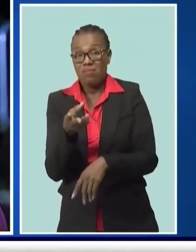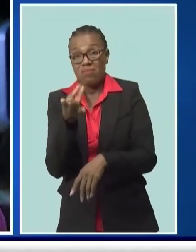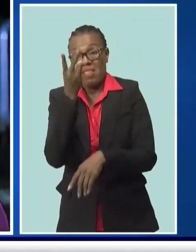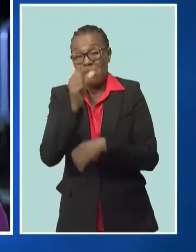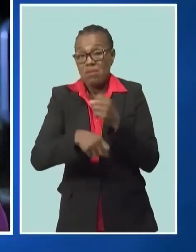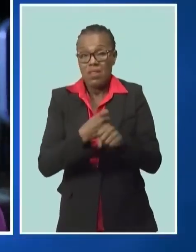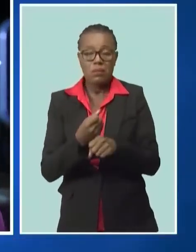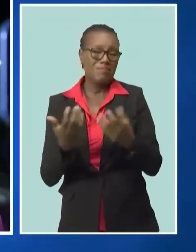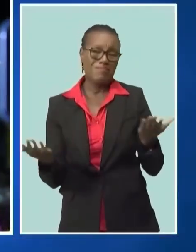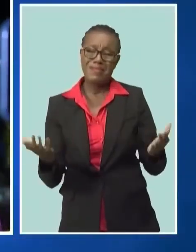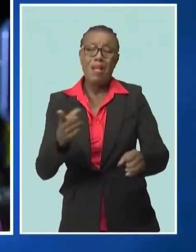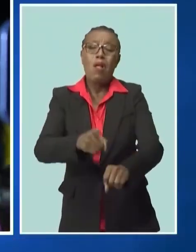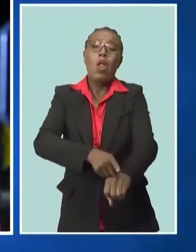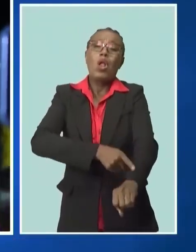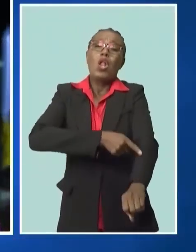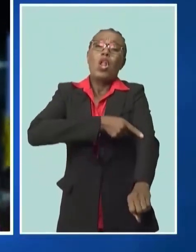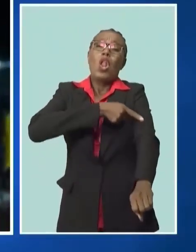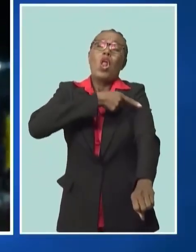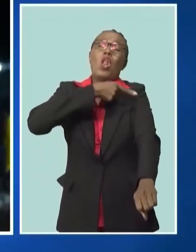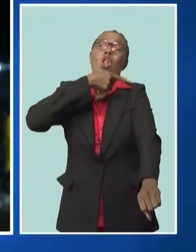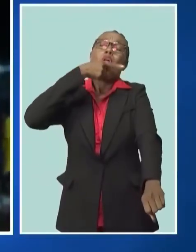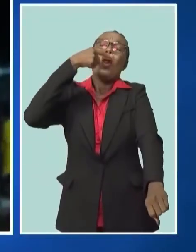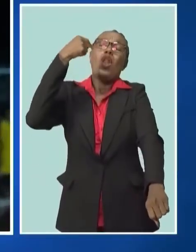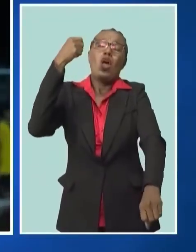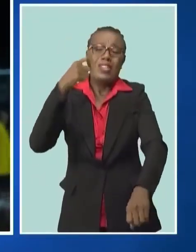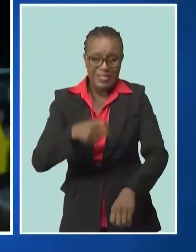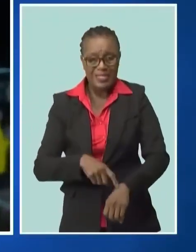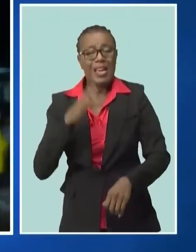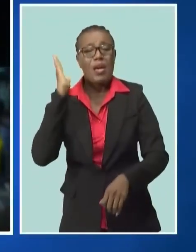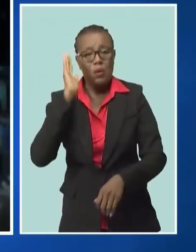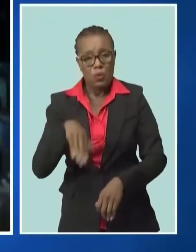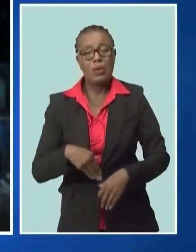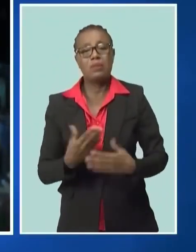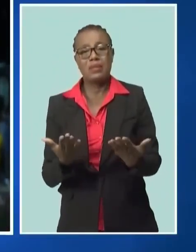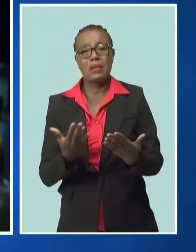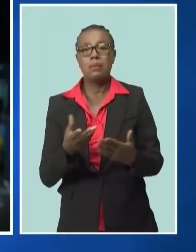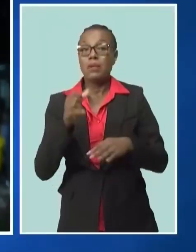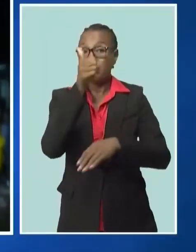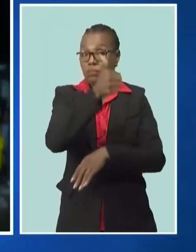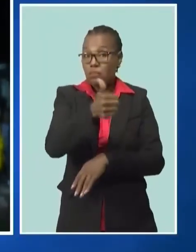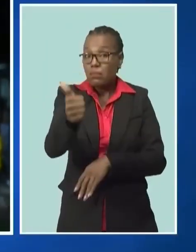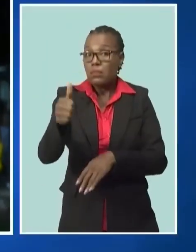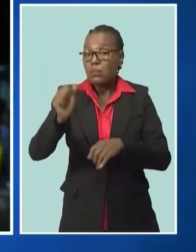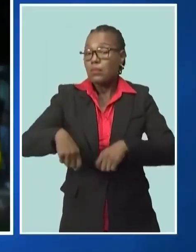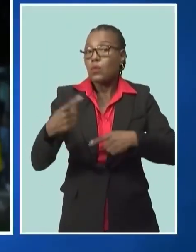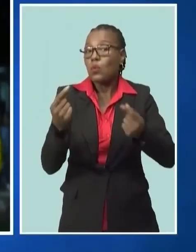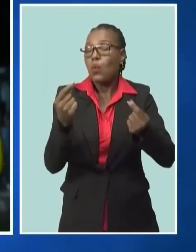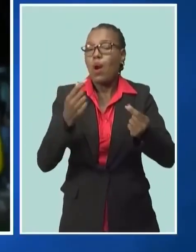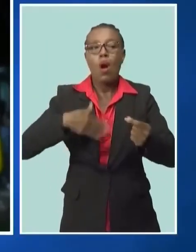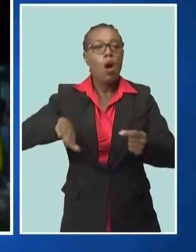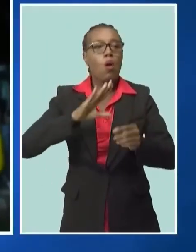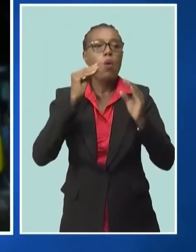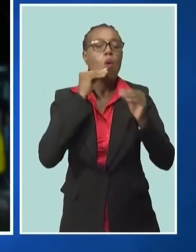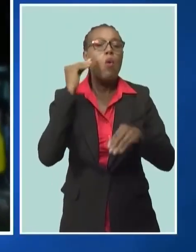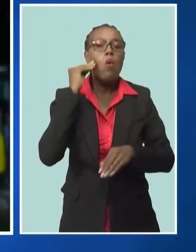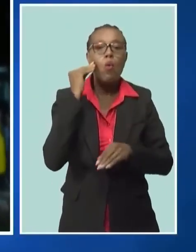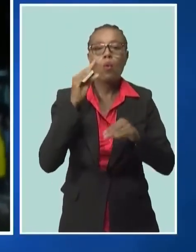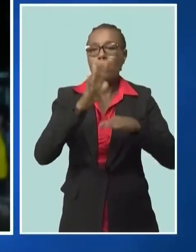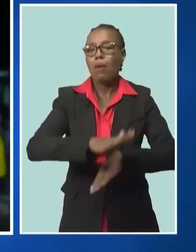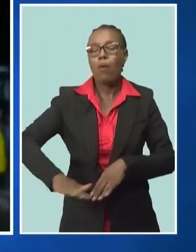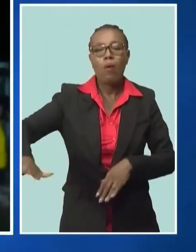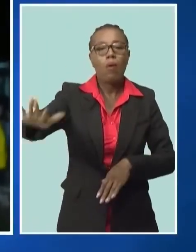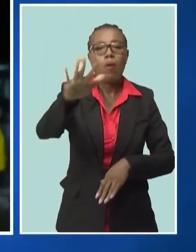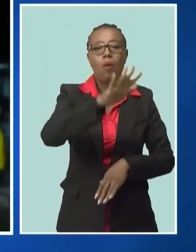a long-term effort. This is a marathon. But what each of us can do, we must do around our houses and